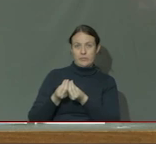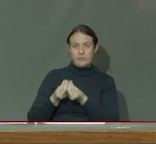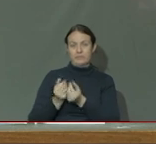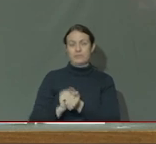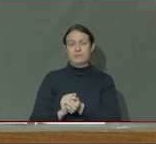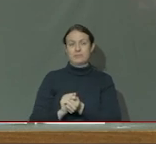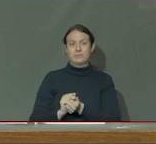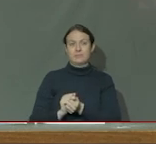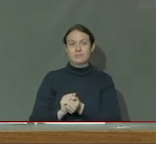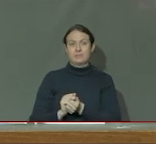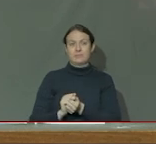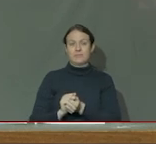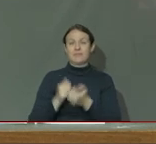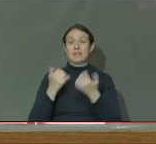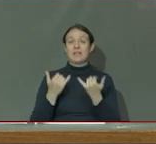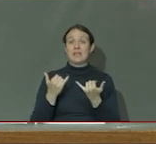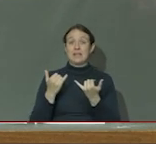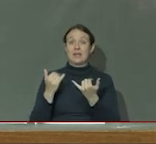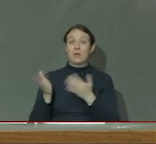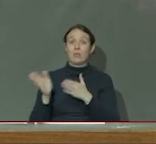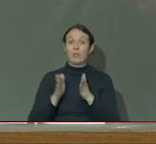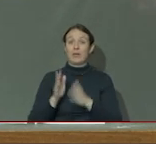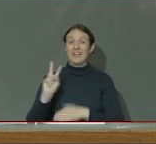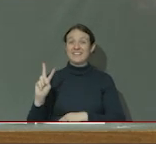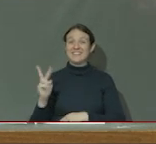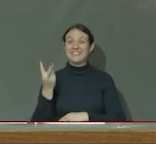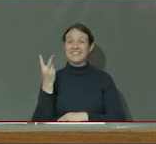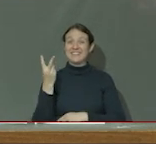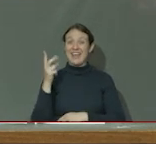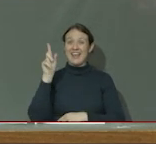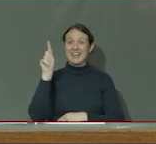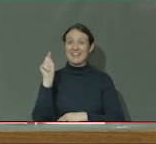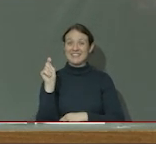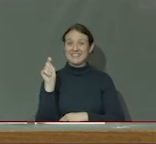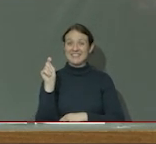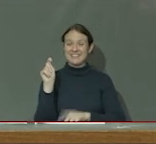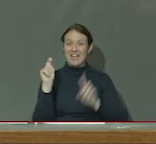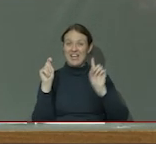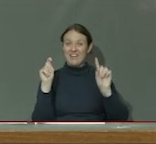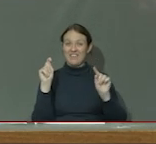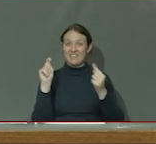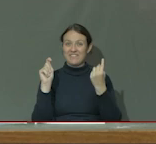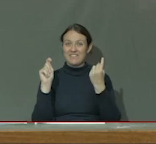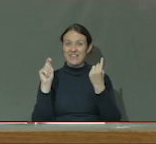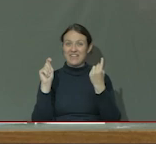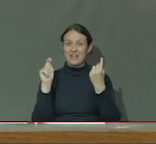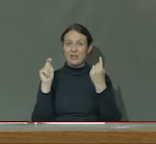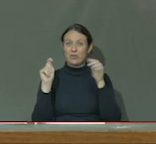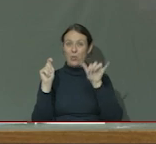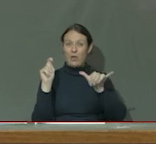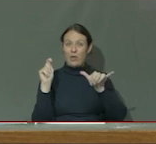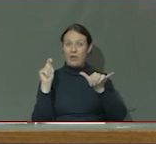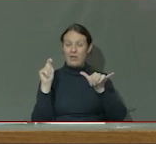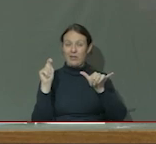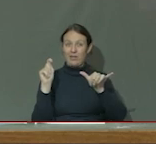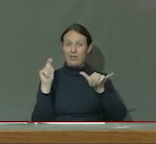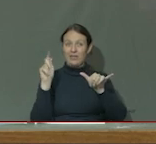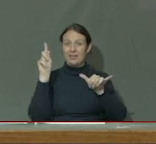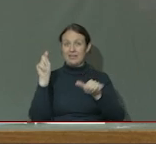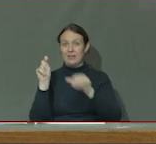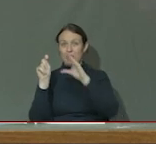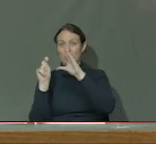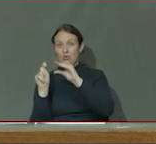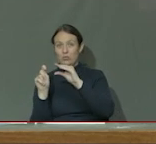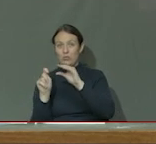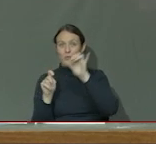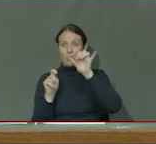see. Now I'm going to take the small t with the first Y. So I just